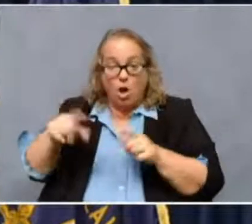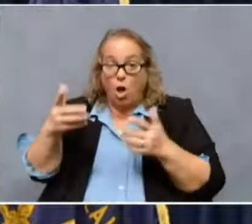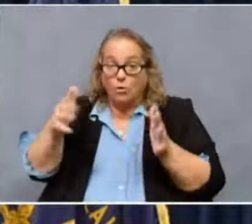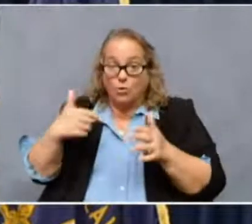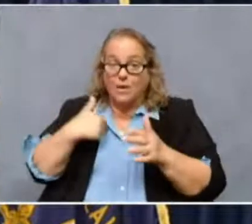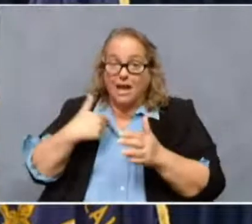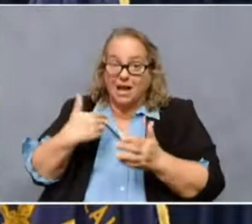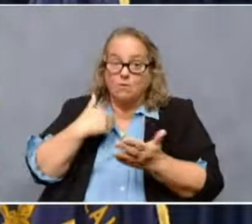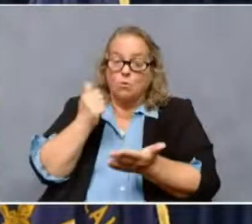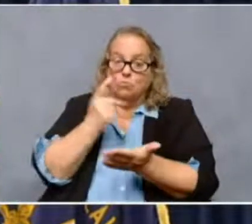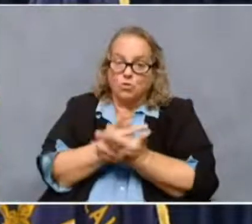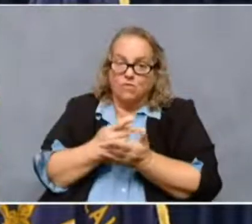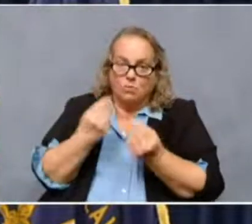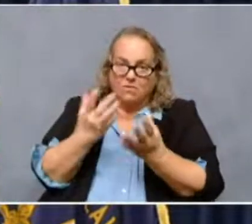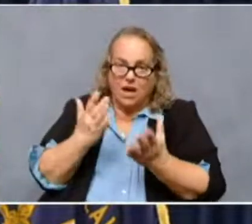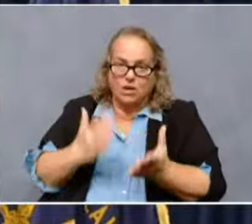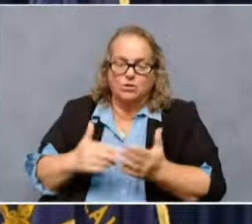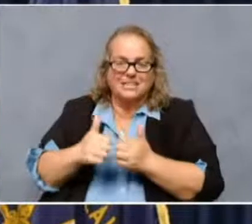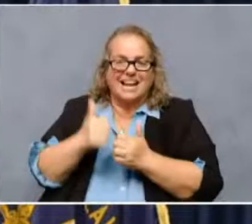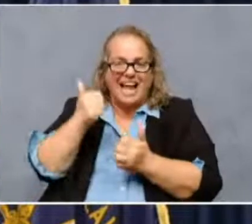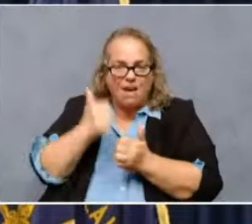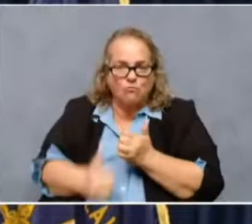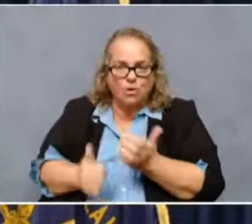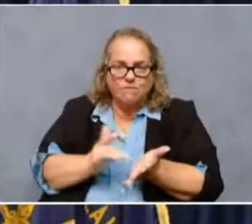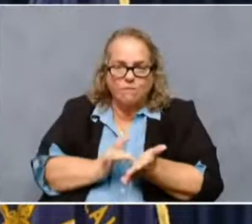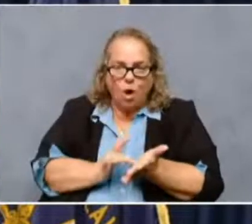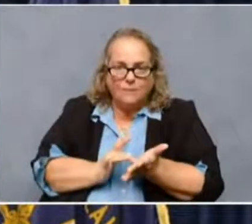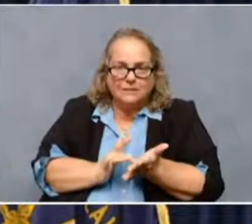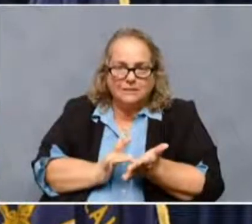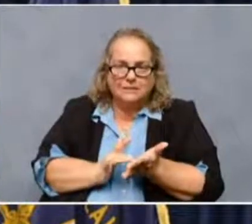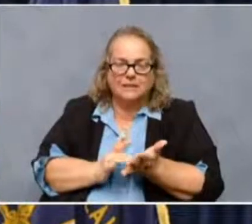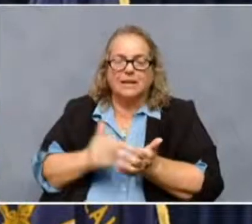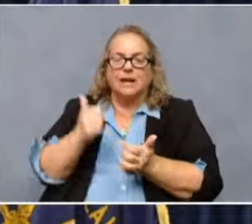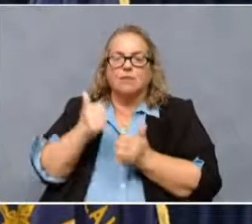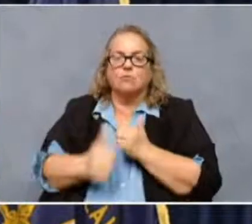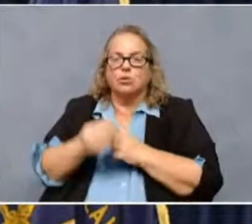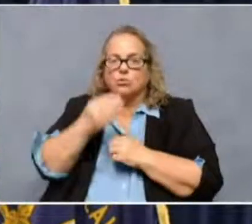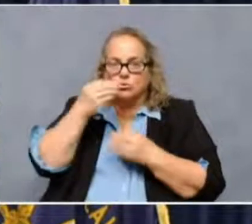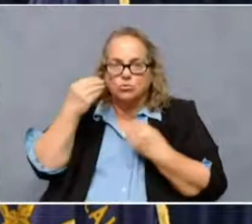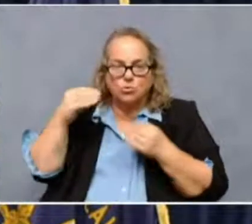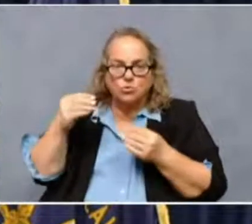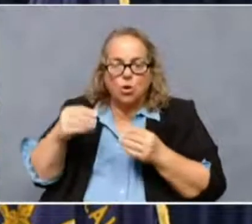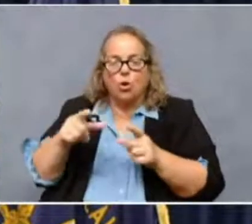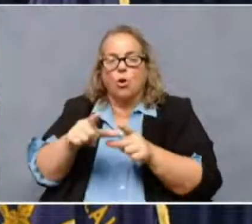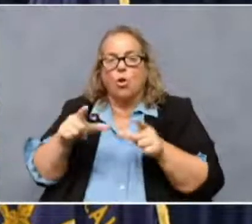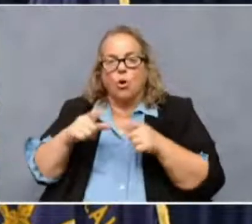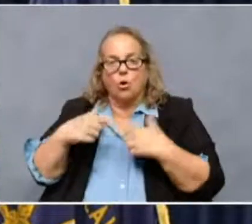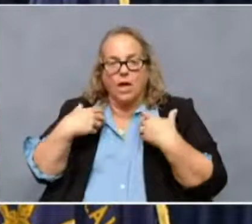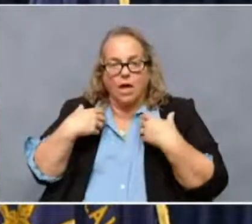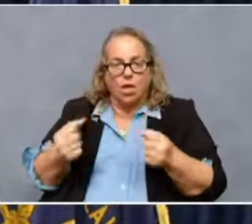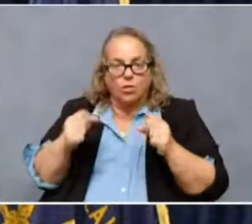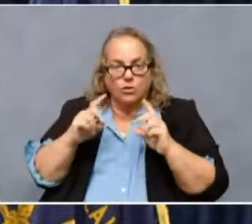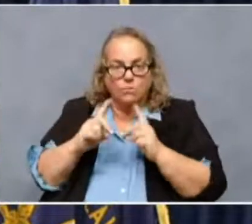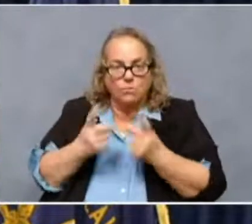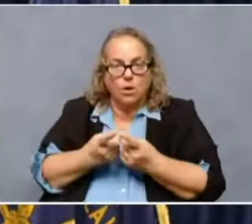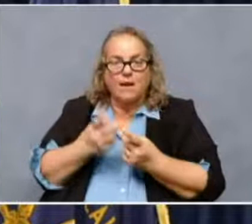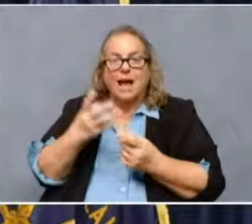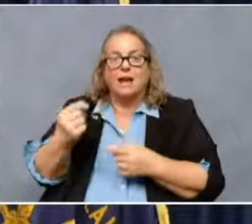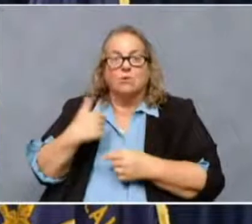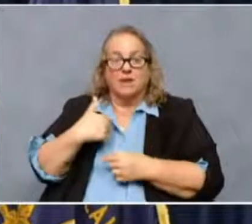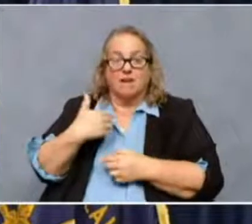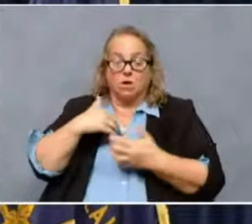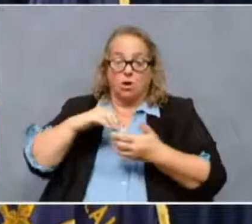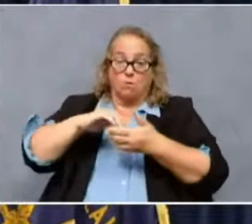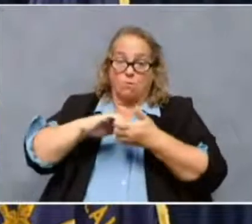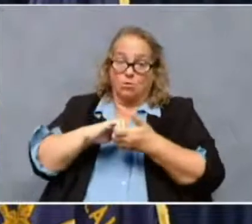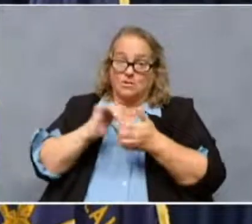providers in every pharmacy, in every grocery store, in the local health department, and we have partners that are ready